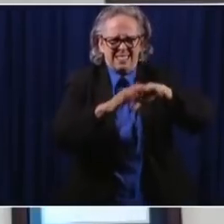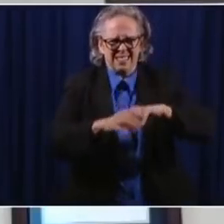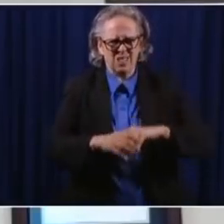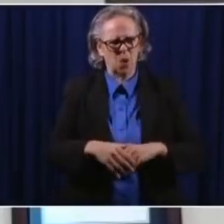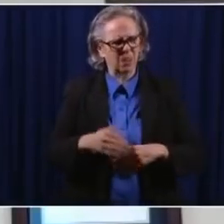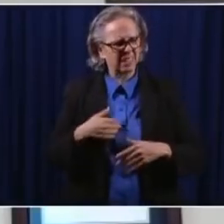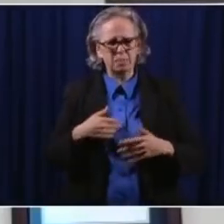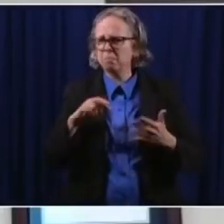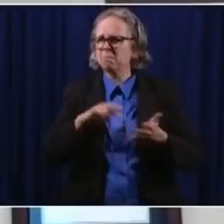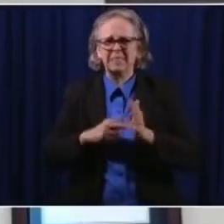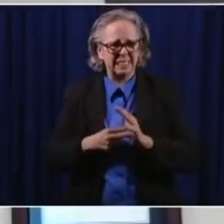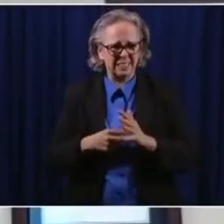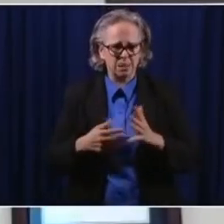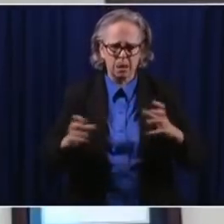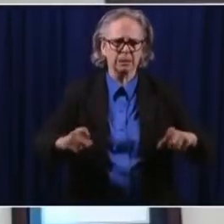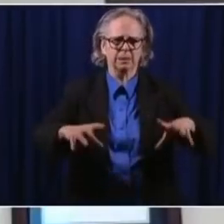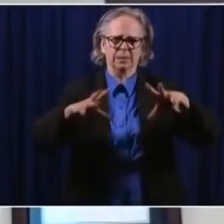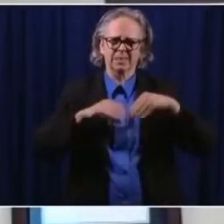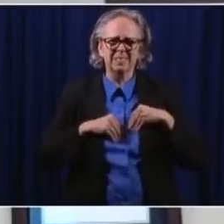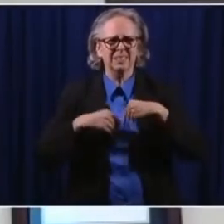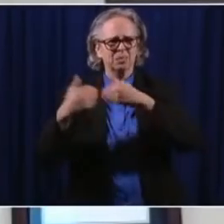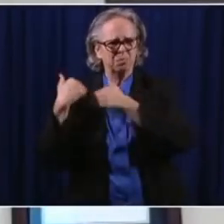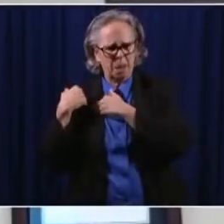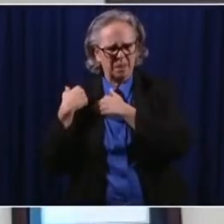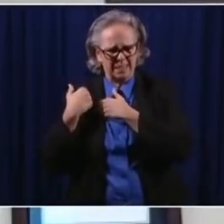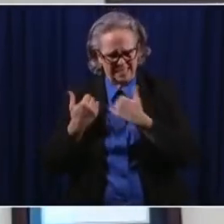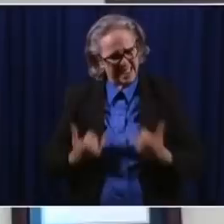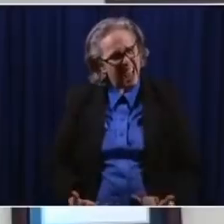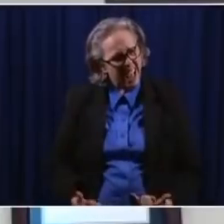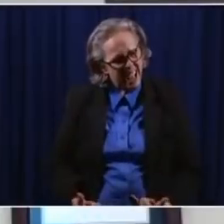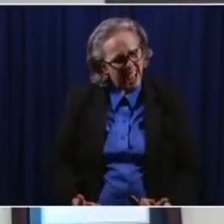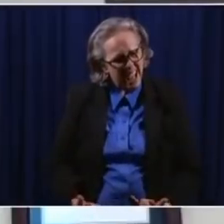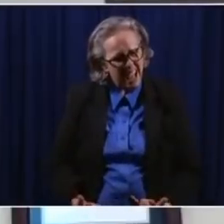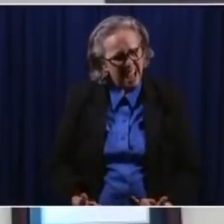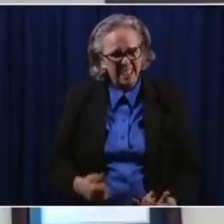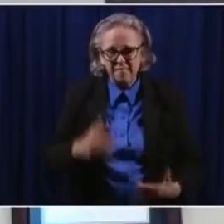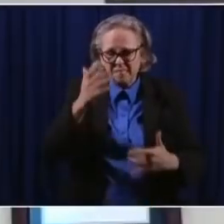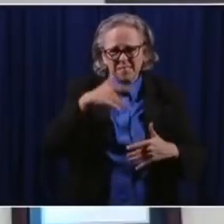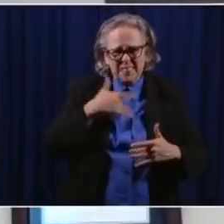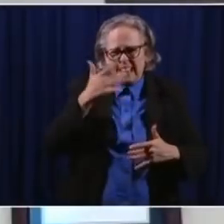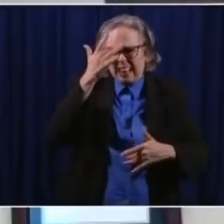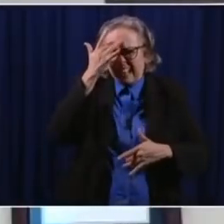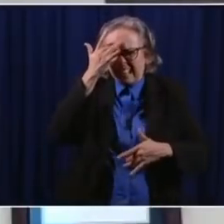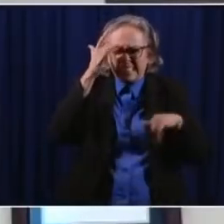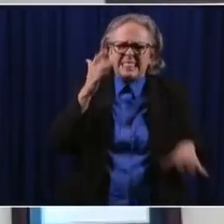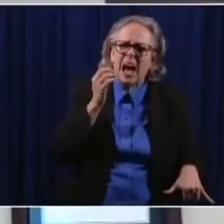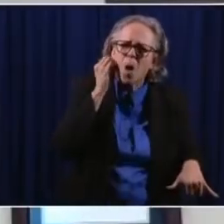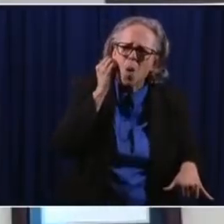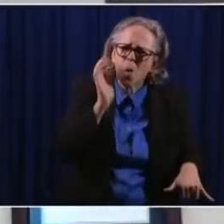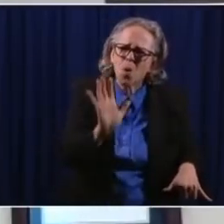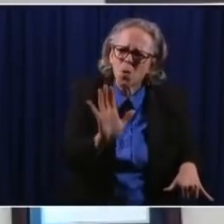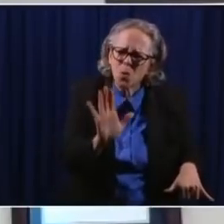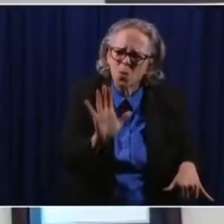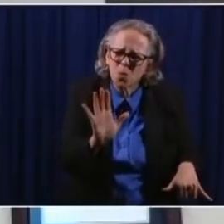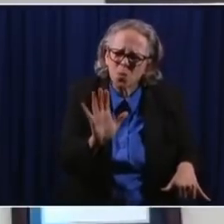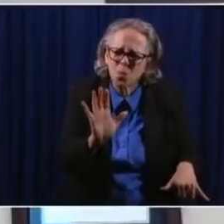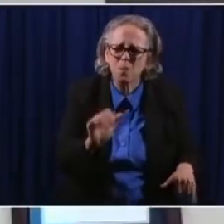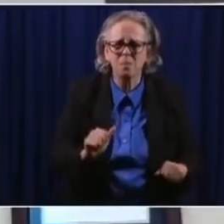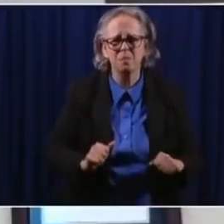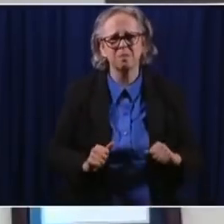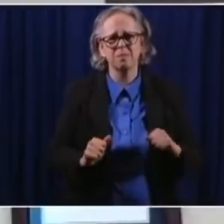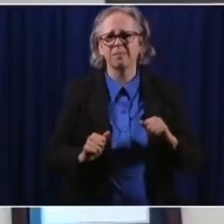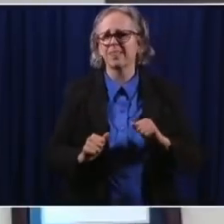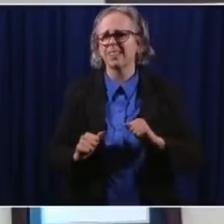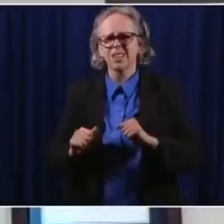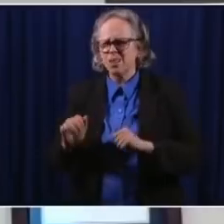responsible to one another. And if we're feeling ill, staying away and containing that illness. Well, Commissioner, thank